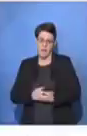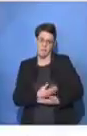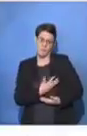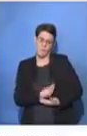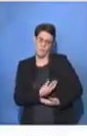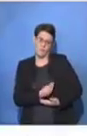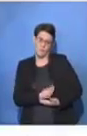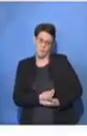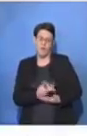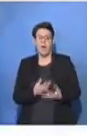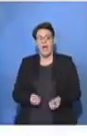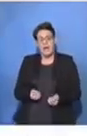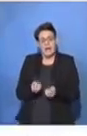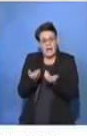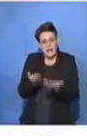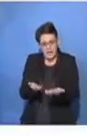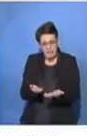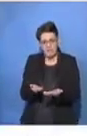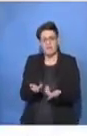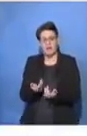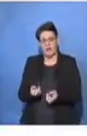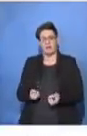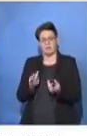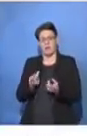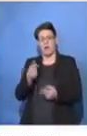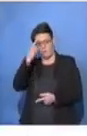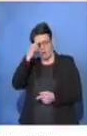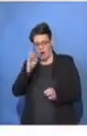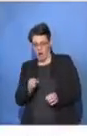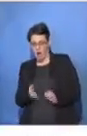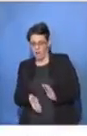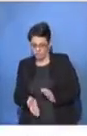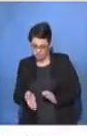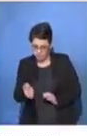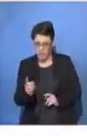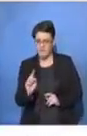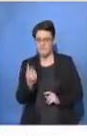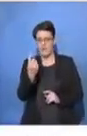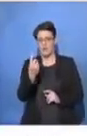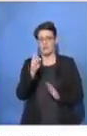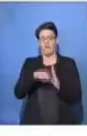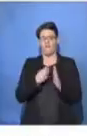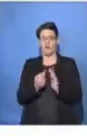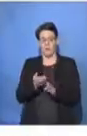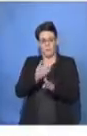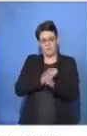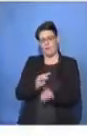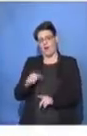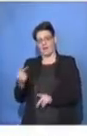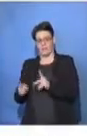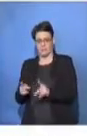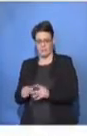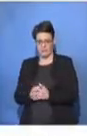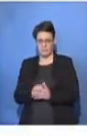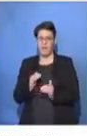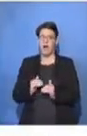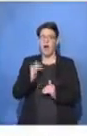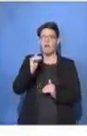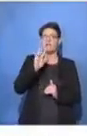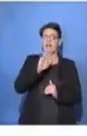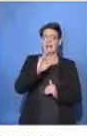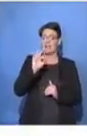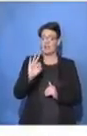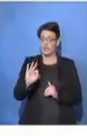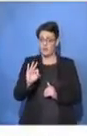were given the consideration they deserved for voting ahead of the others. As high as